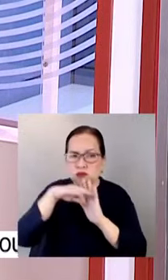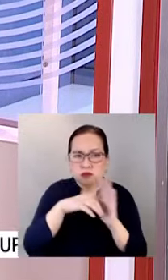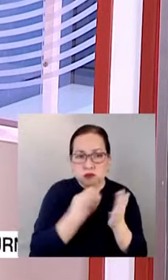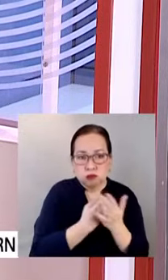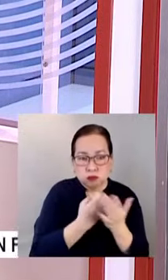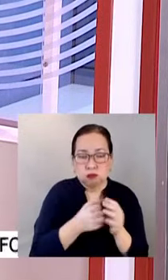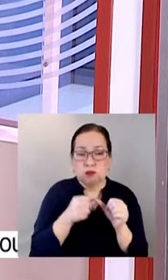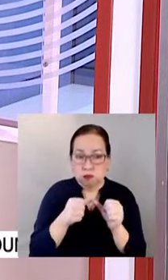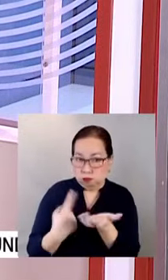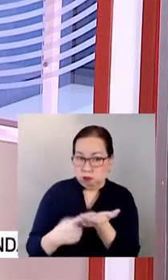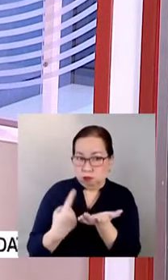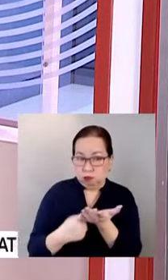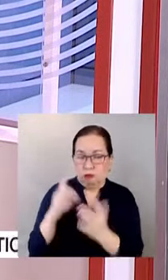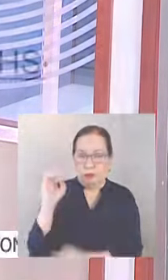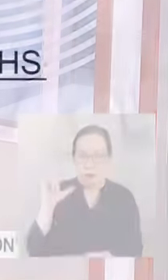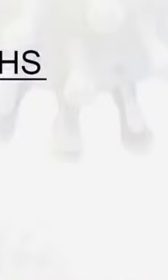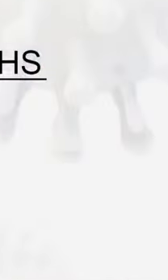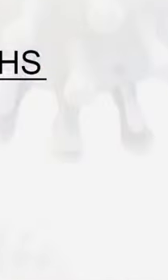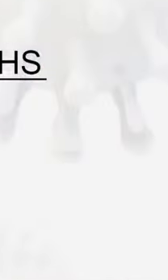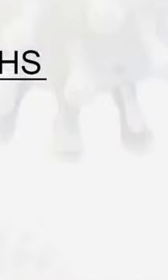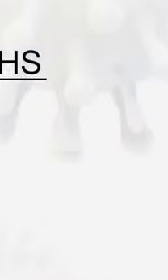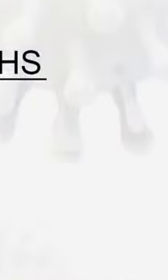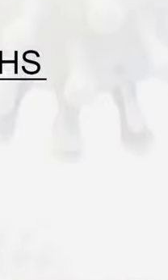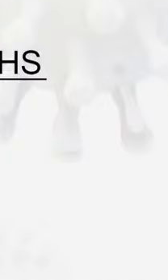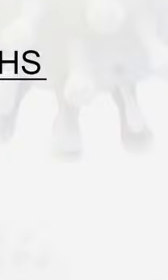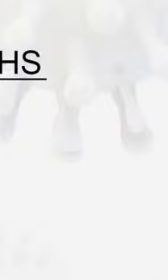here on ANC.